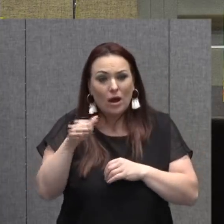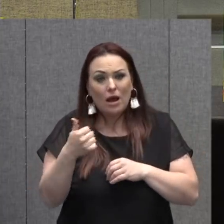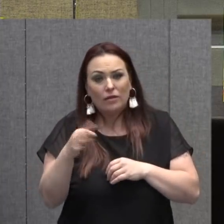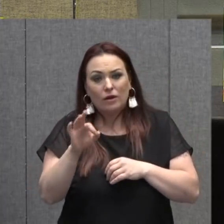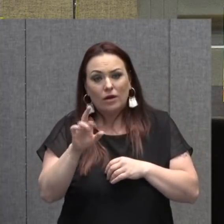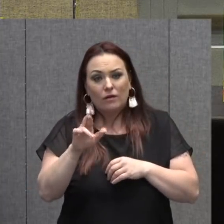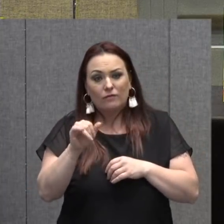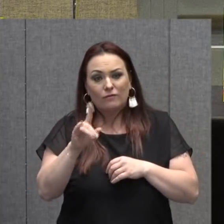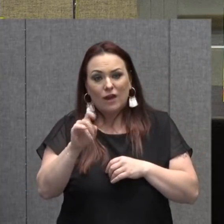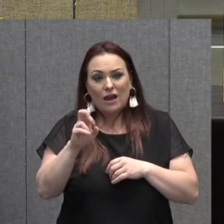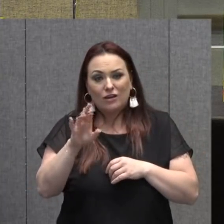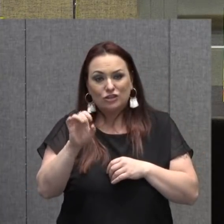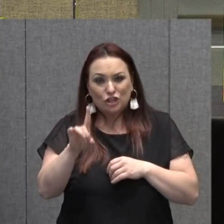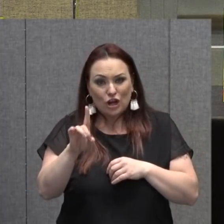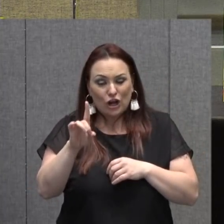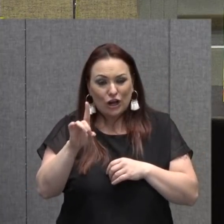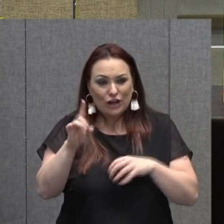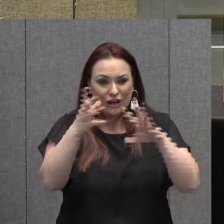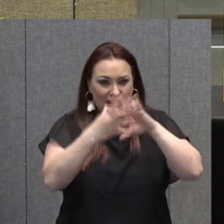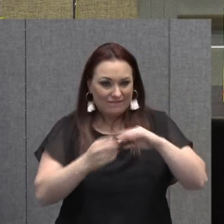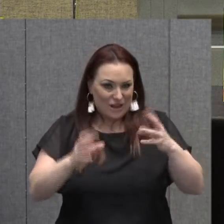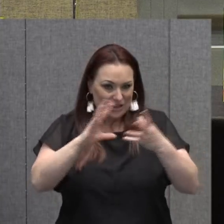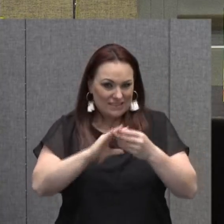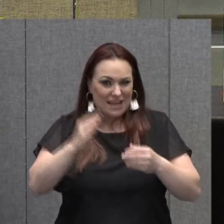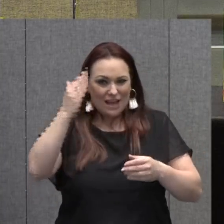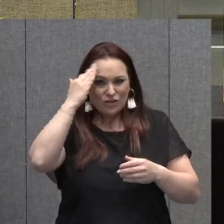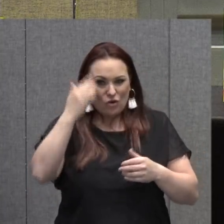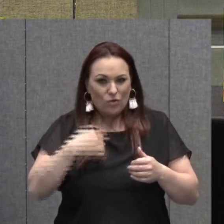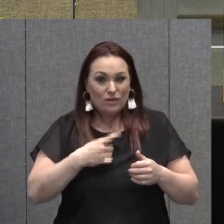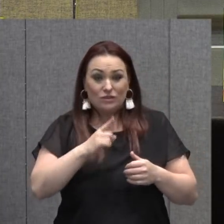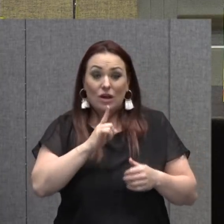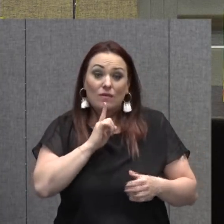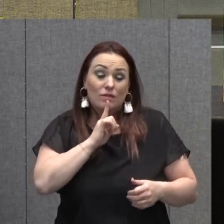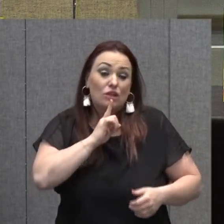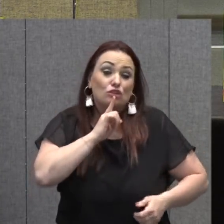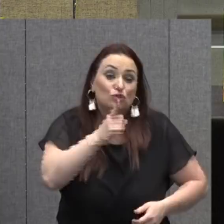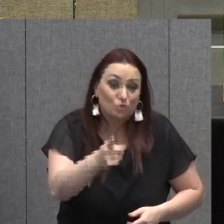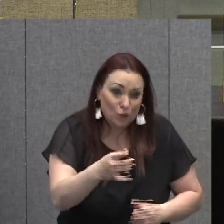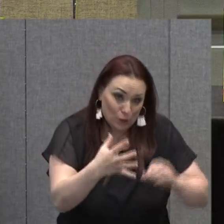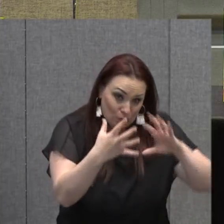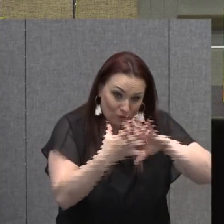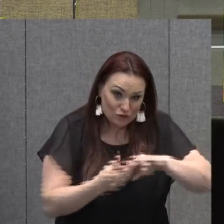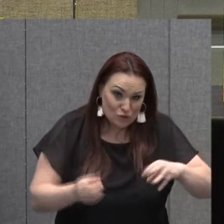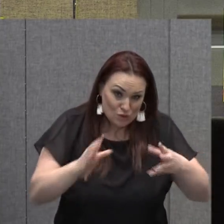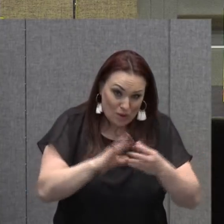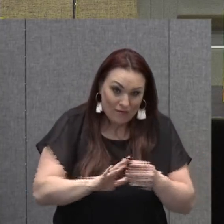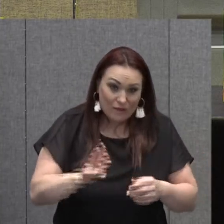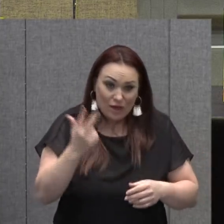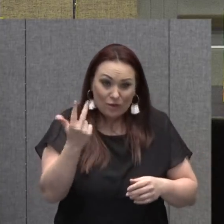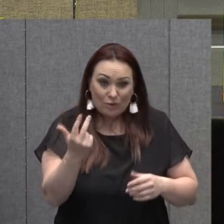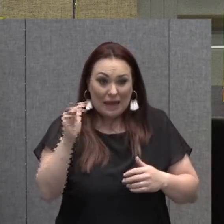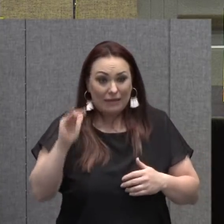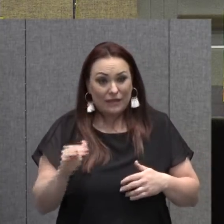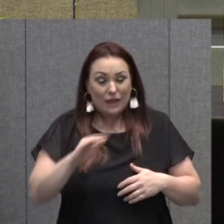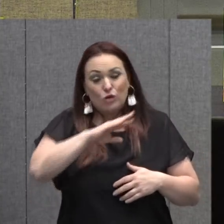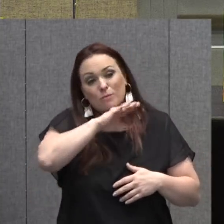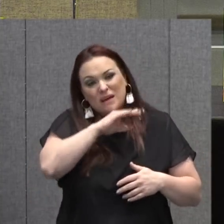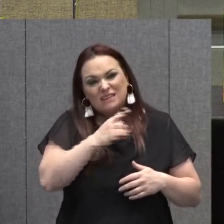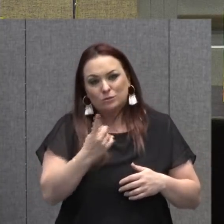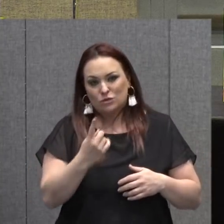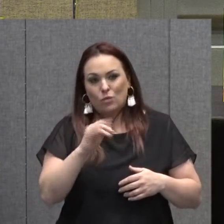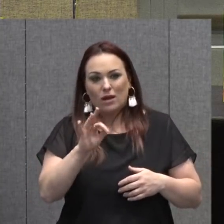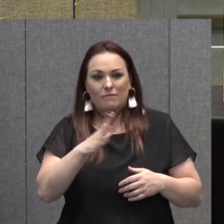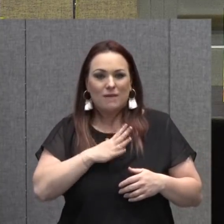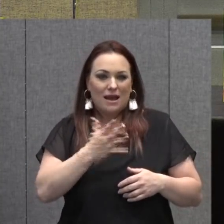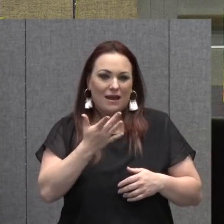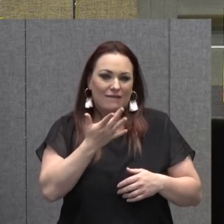tales to listen to. I know there's one out there that's called The True Story of the Three Little Pigs, which is one of my favorites. And it's